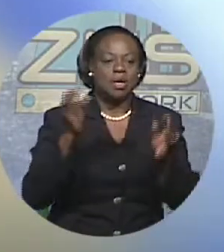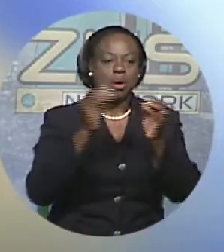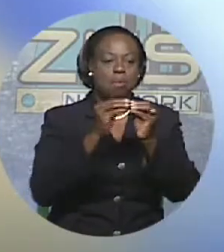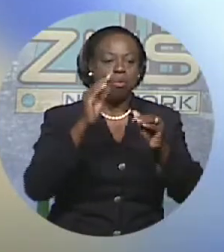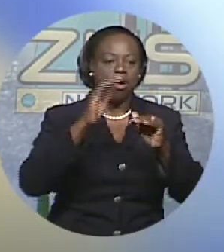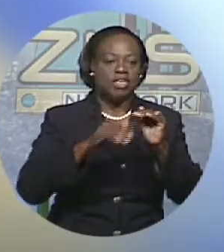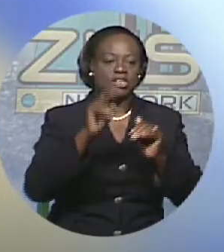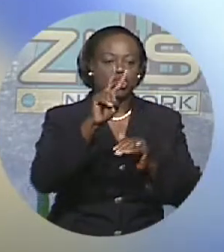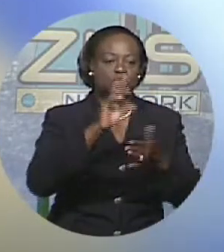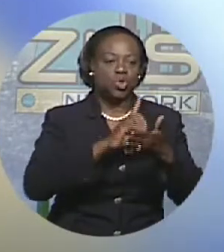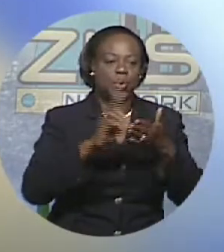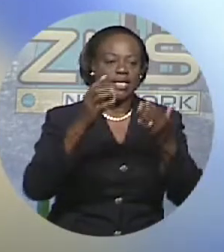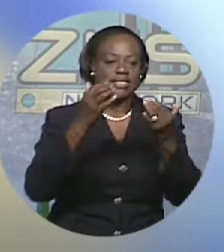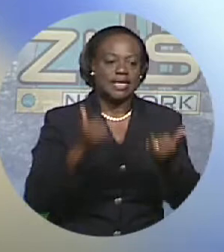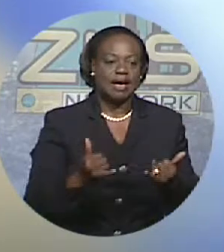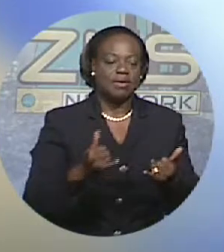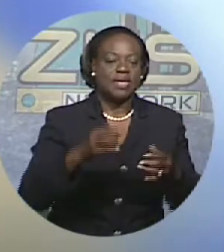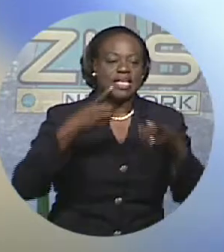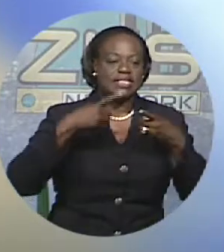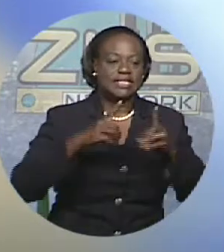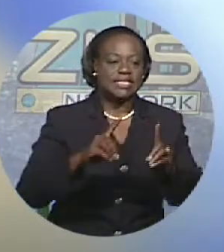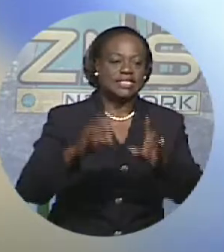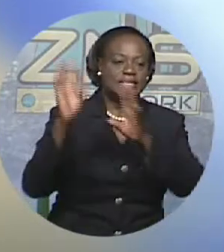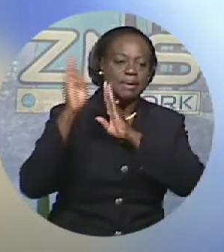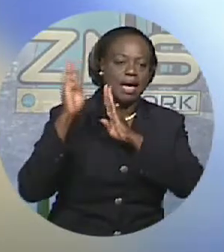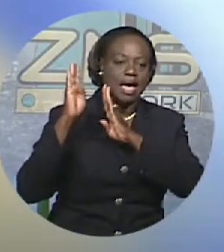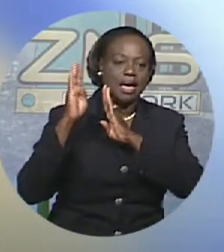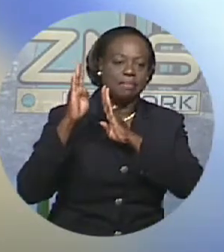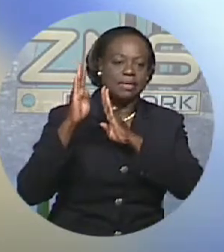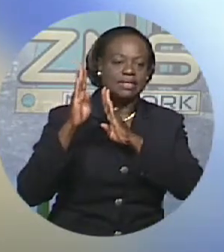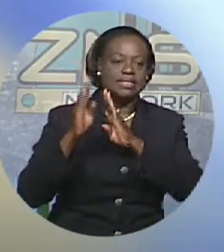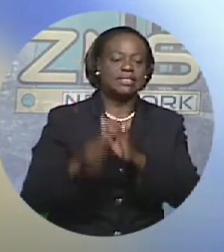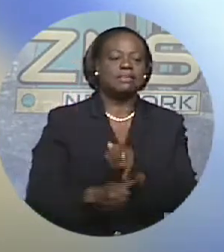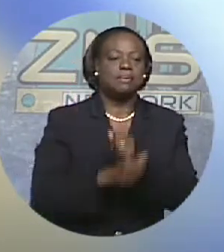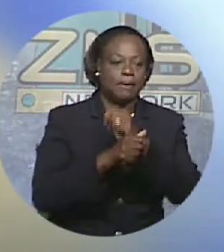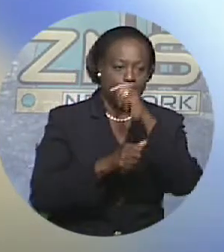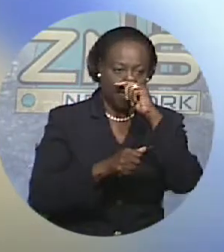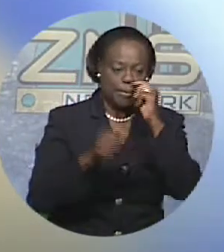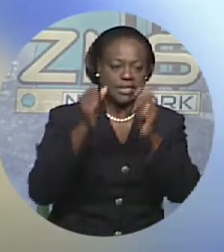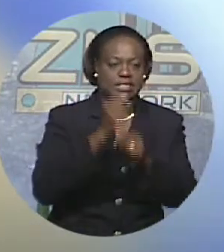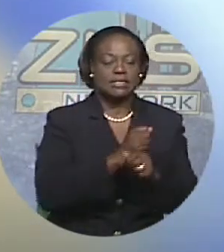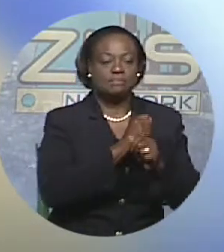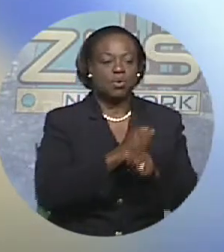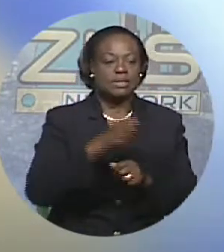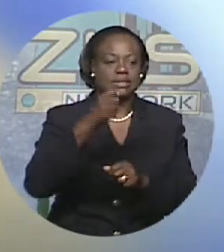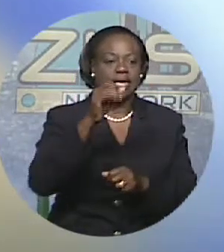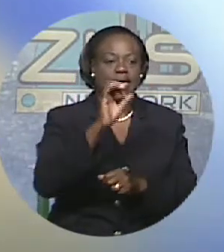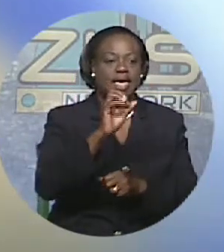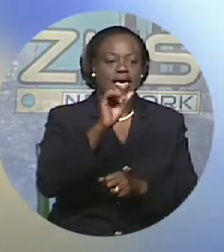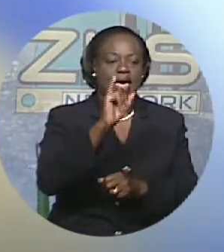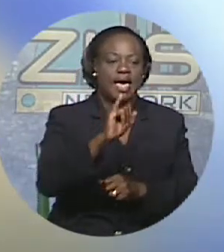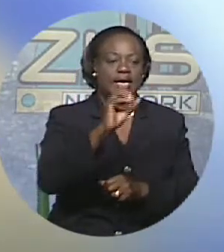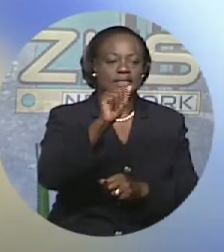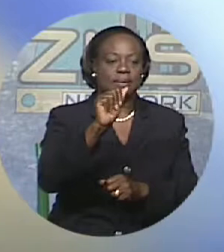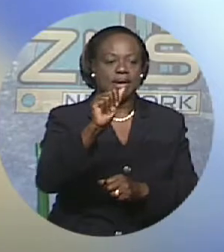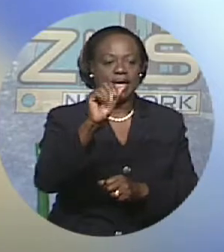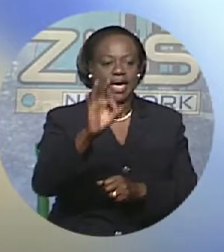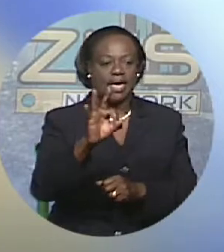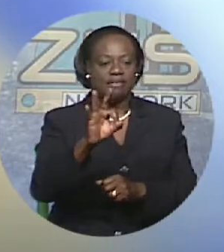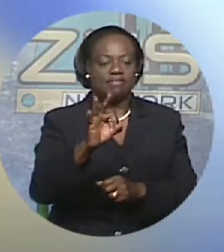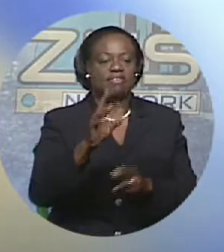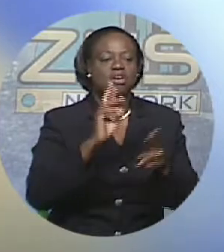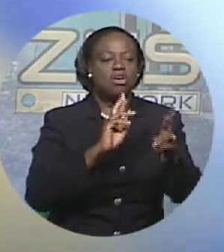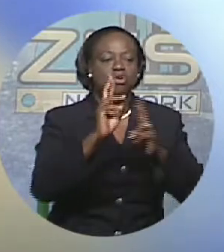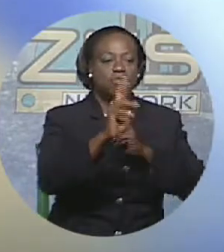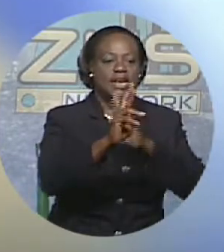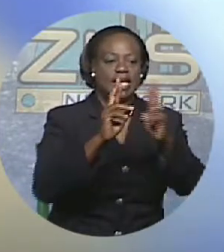weeks now since the Bahamas hosted the inaugural IAAF World Relays. Sports Minister Dr. Daniel Johnson is still boasting about its success, and